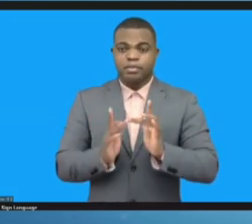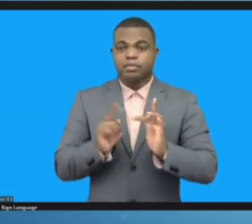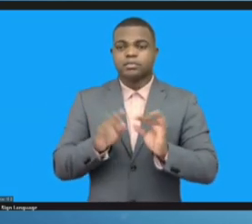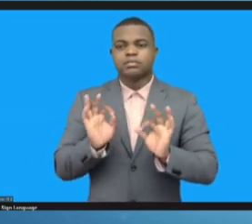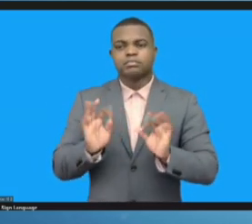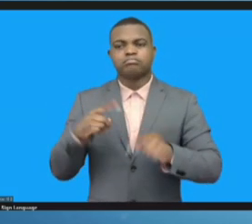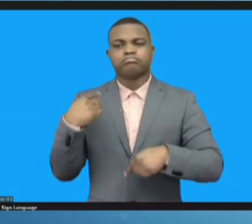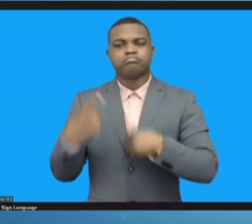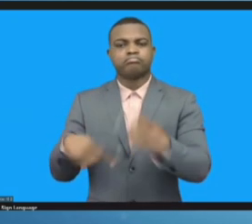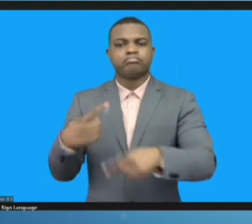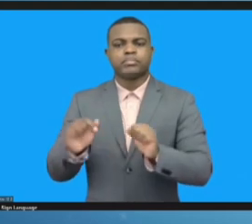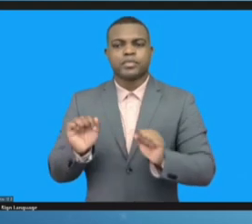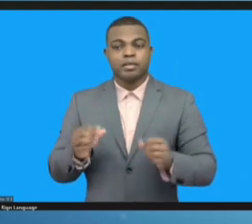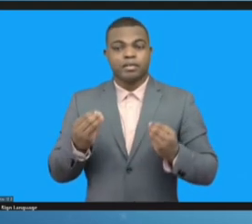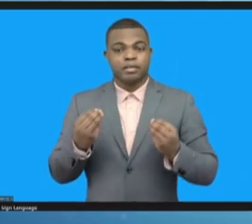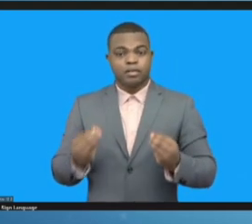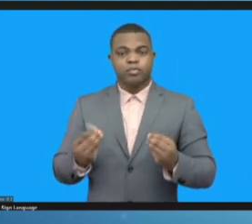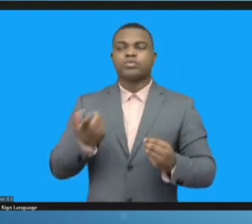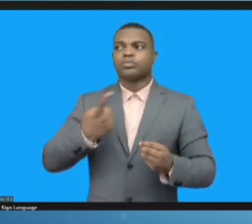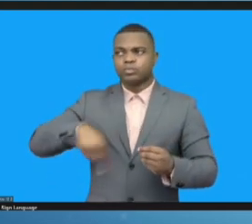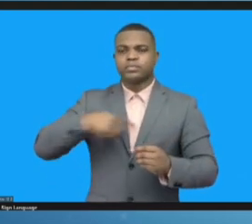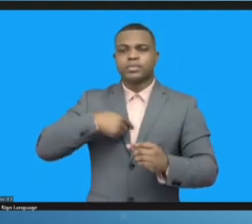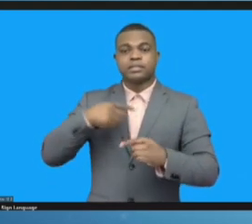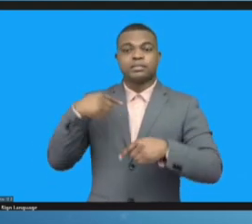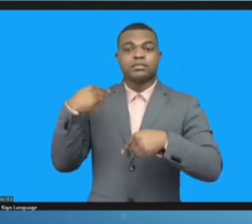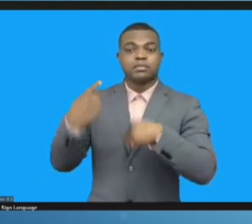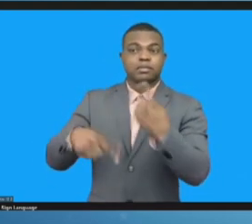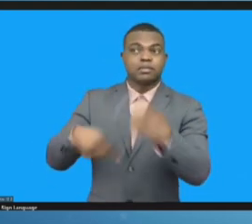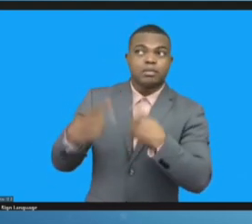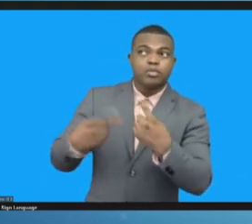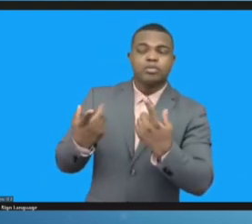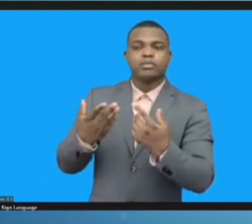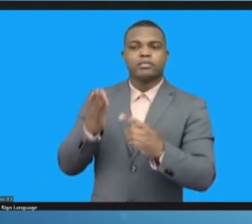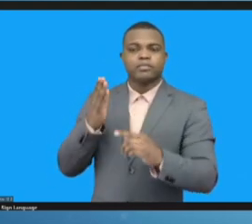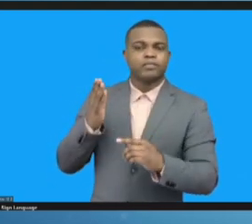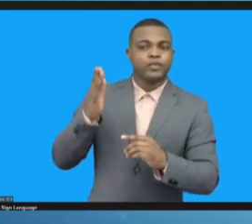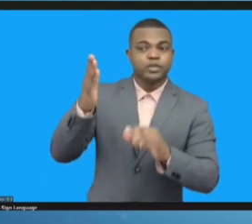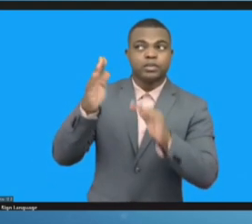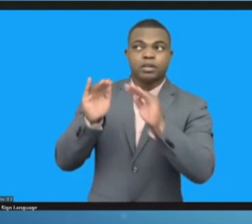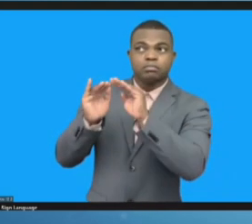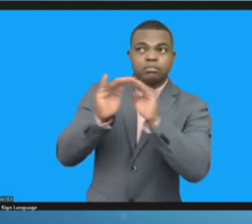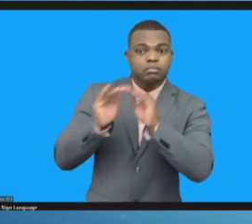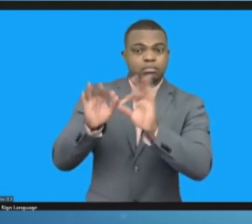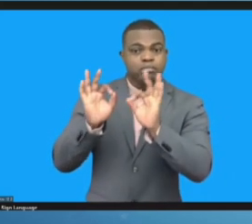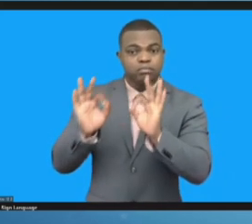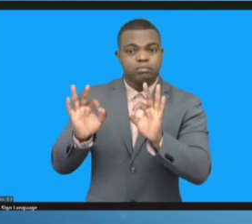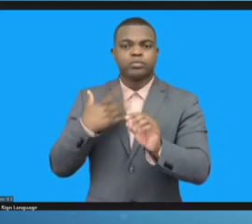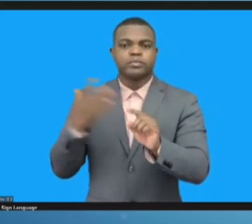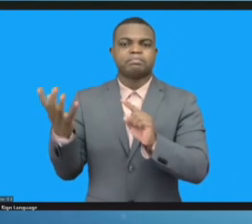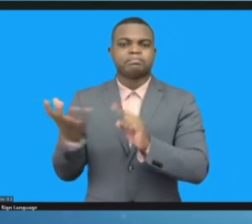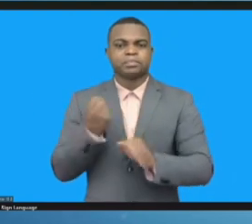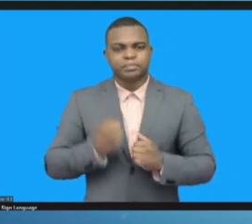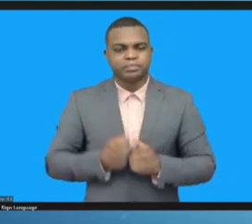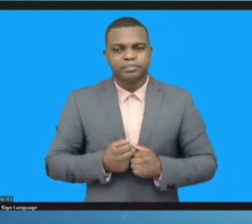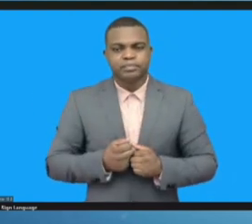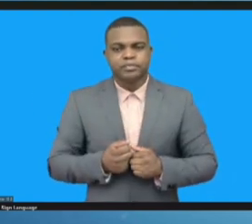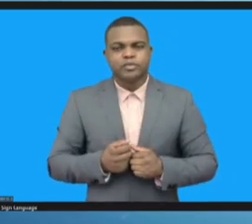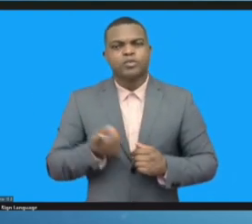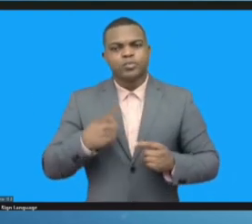mean addressing the dark side of our digital reality. While some of the challenges by digital